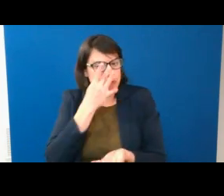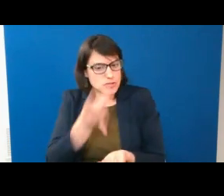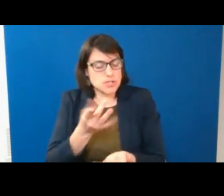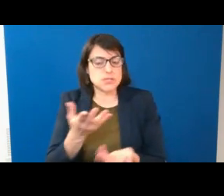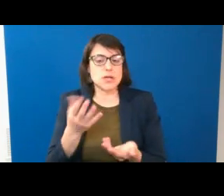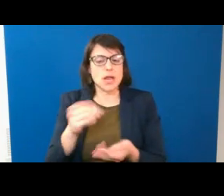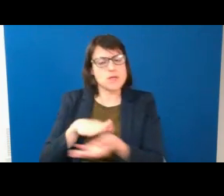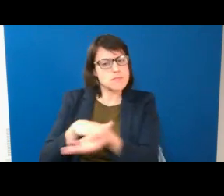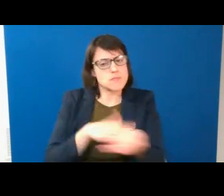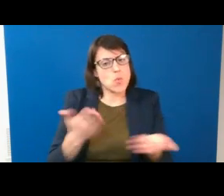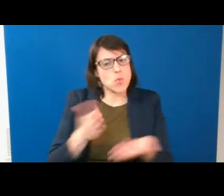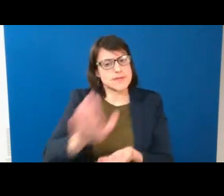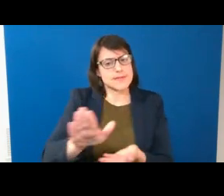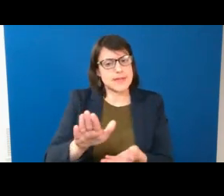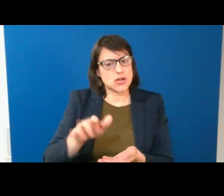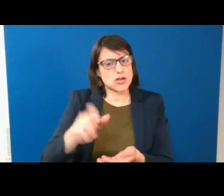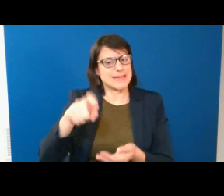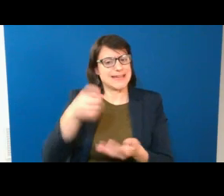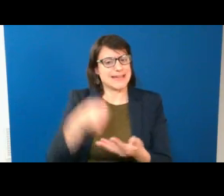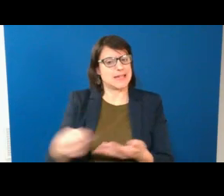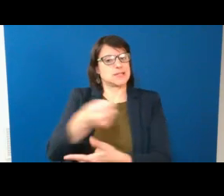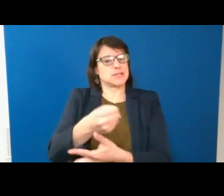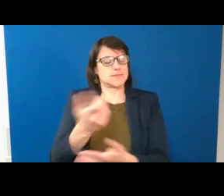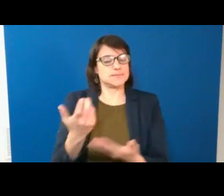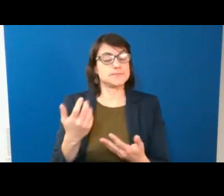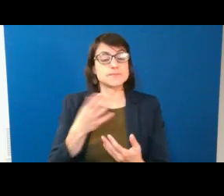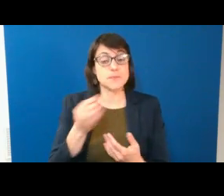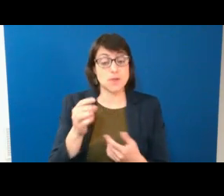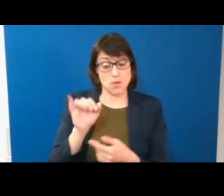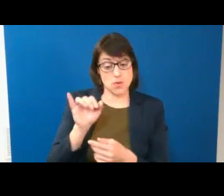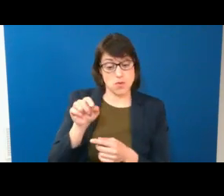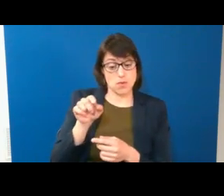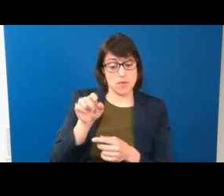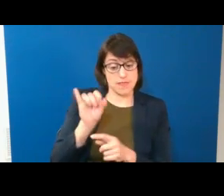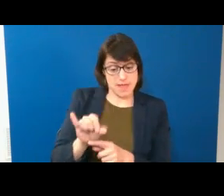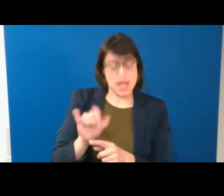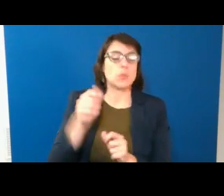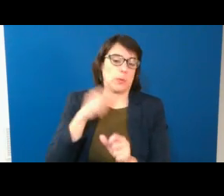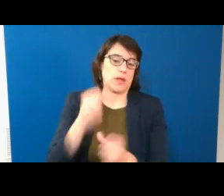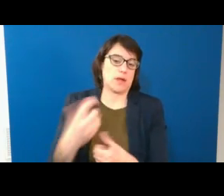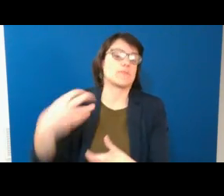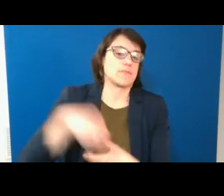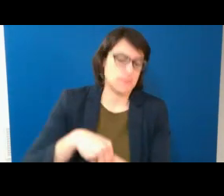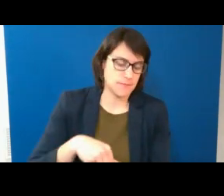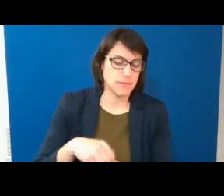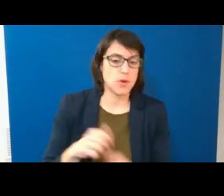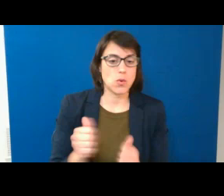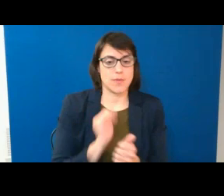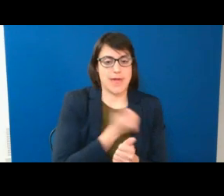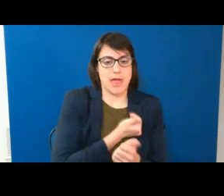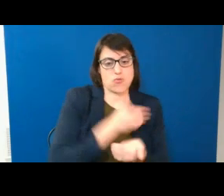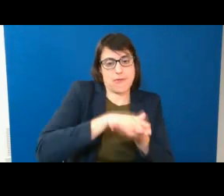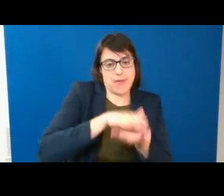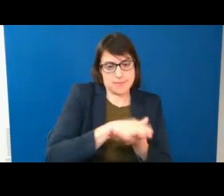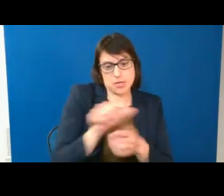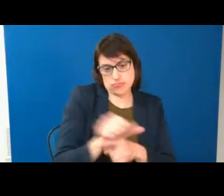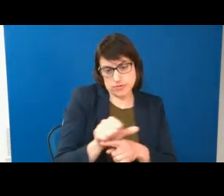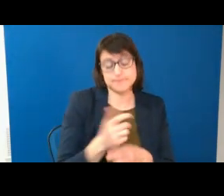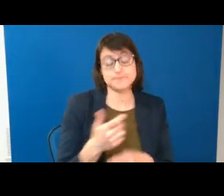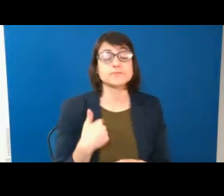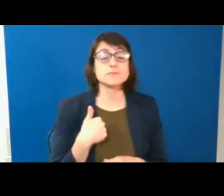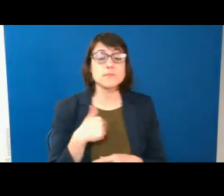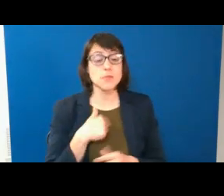foremost, and then how that can be incorporated potentially in the academy, especially with how we're changing up the model a little bit, but also